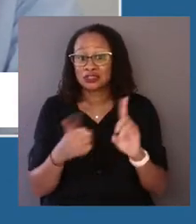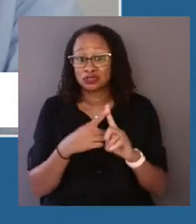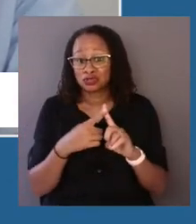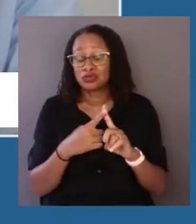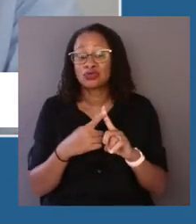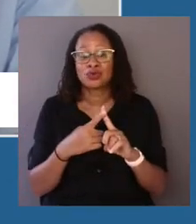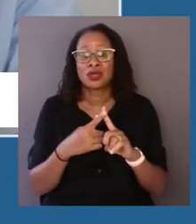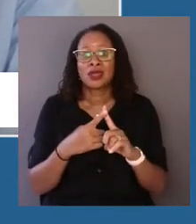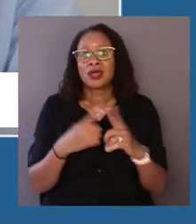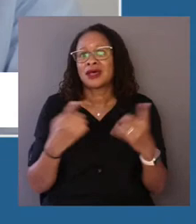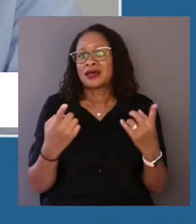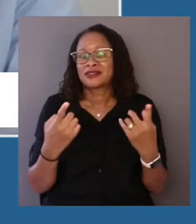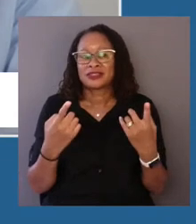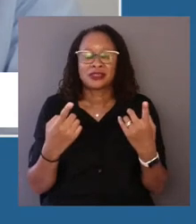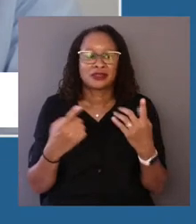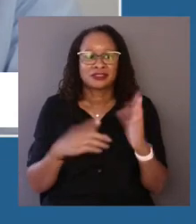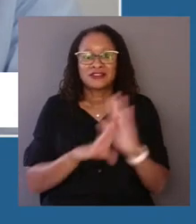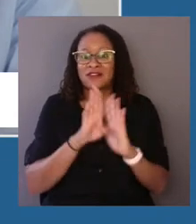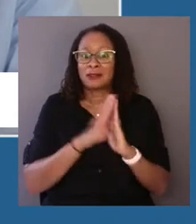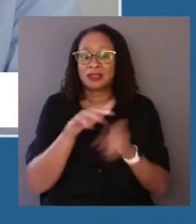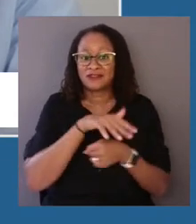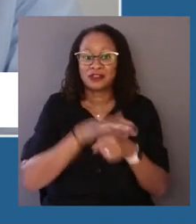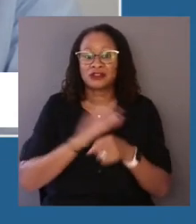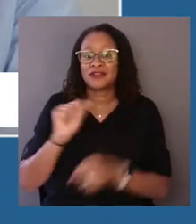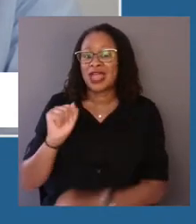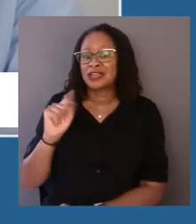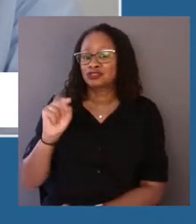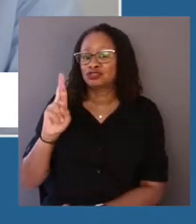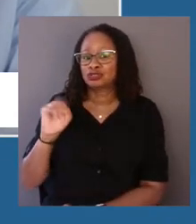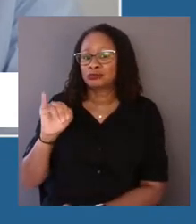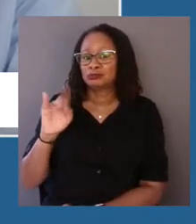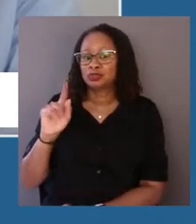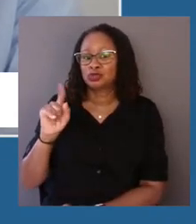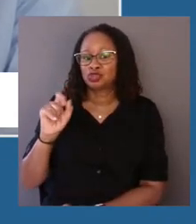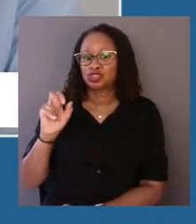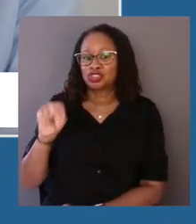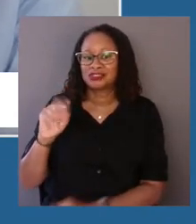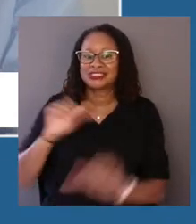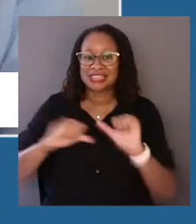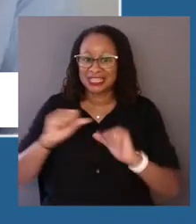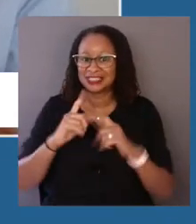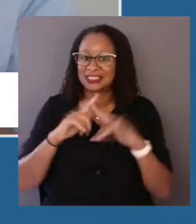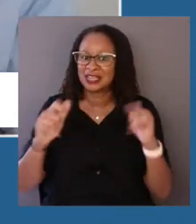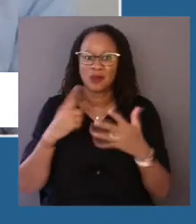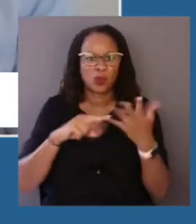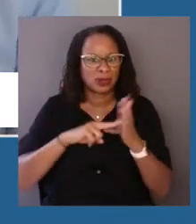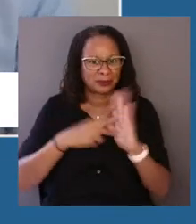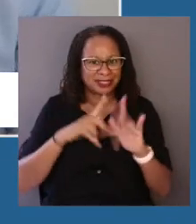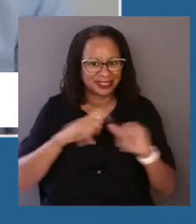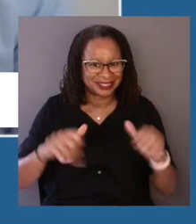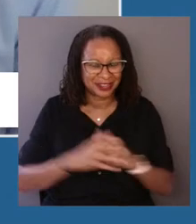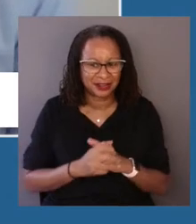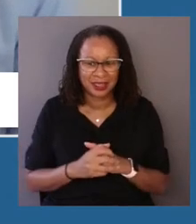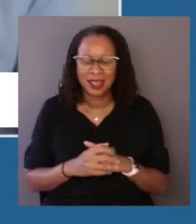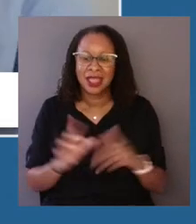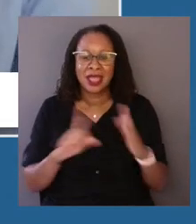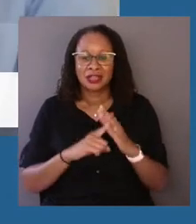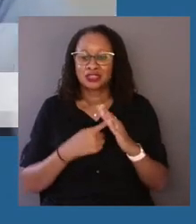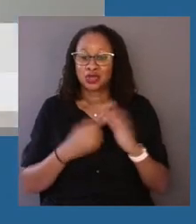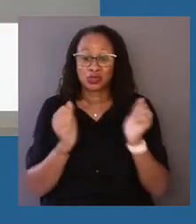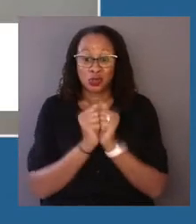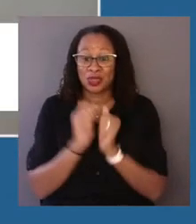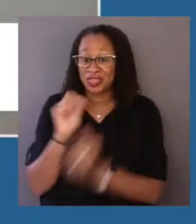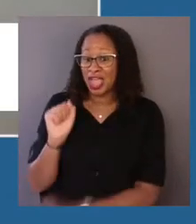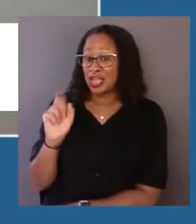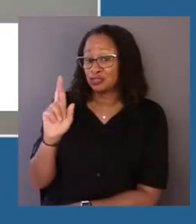it is, how it's helpful, and so on, that'd be fantastic. Sure thing. Yeah, so I'll just start with attribution